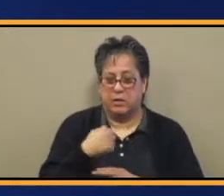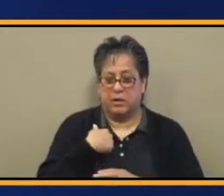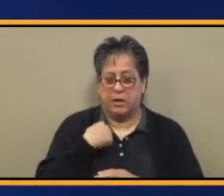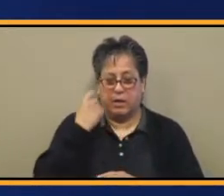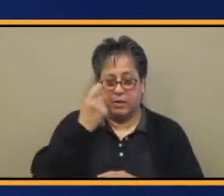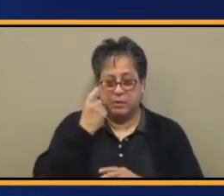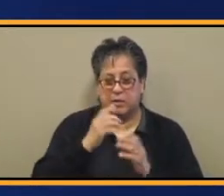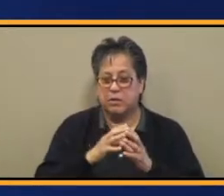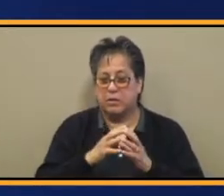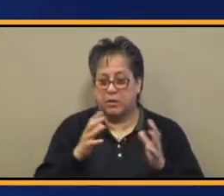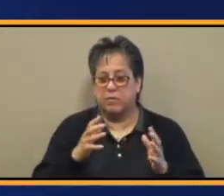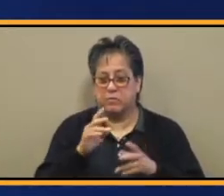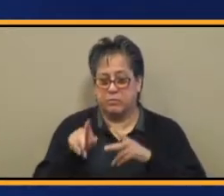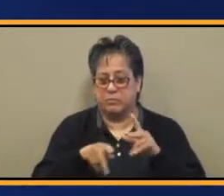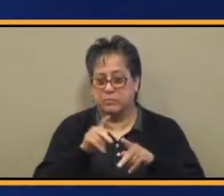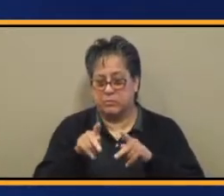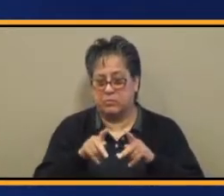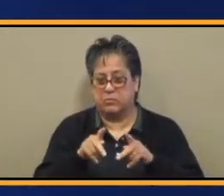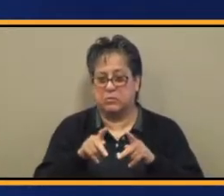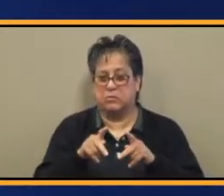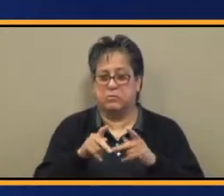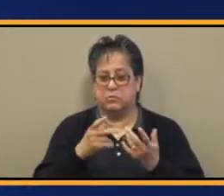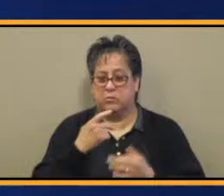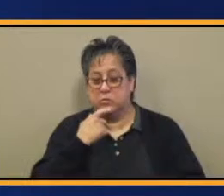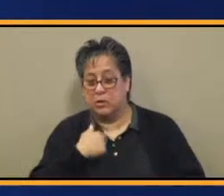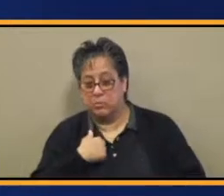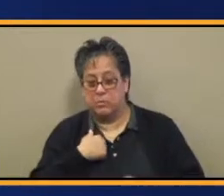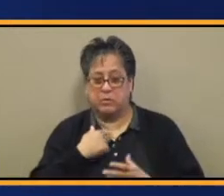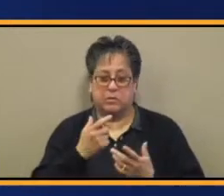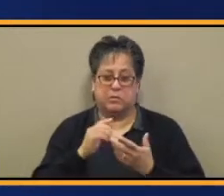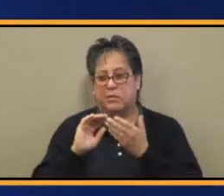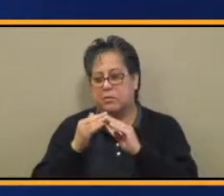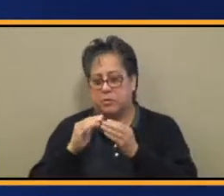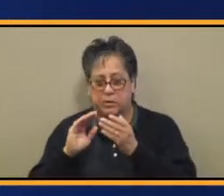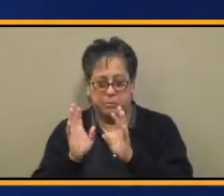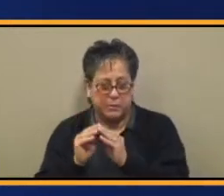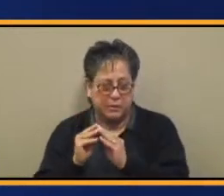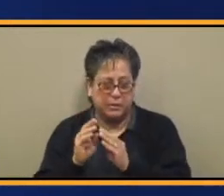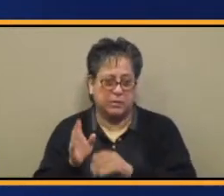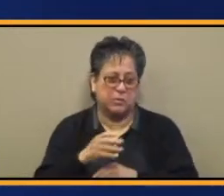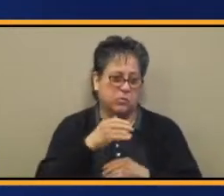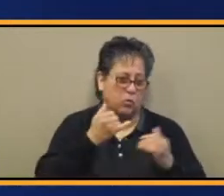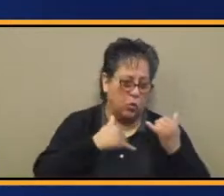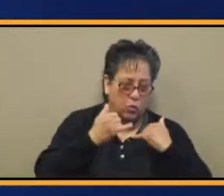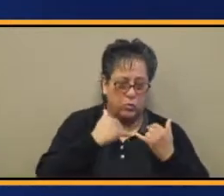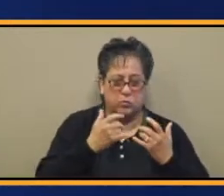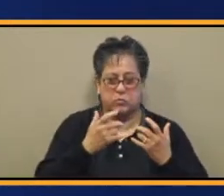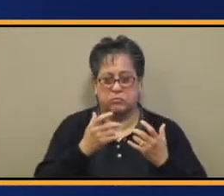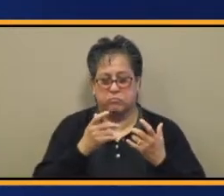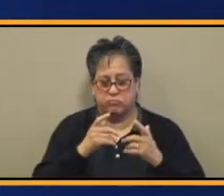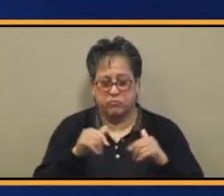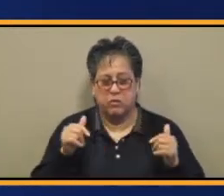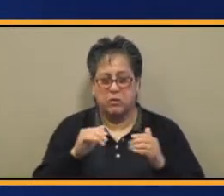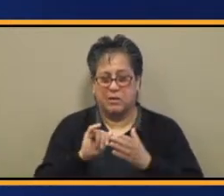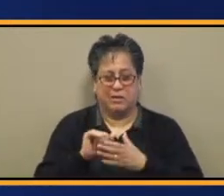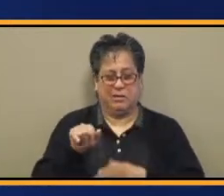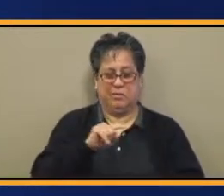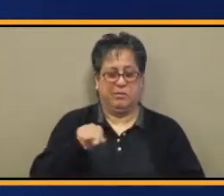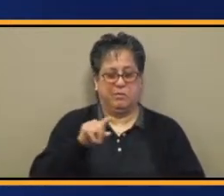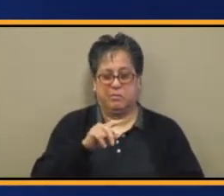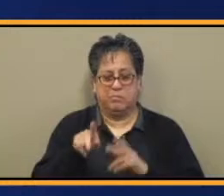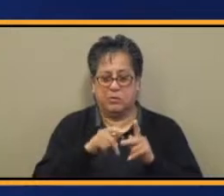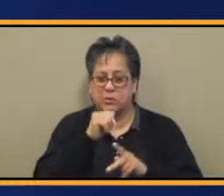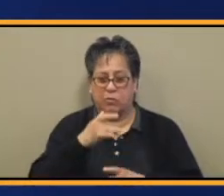that a lot of my constituents have been telling me through community meetings, through calls, just different things, that they don't feel